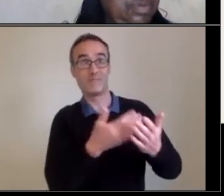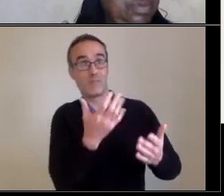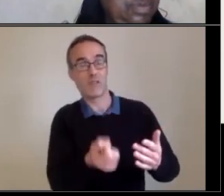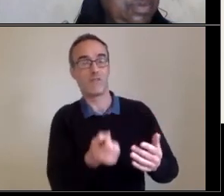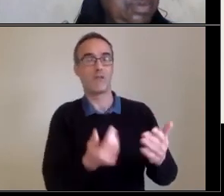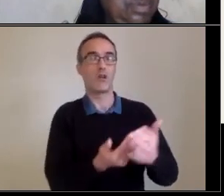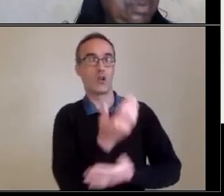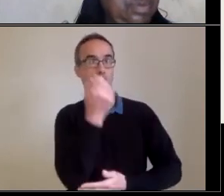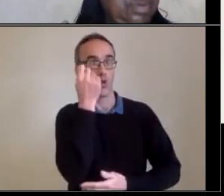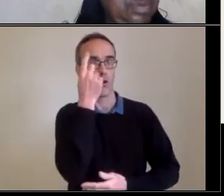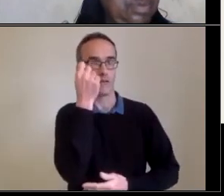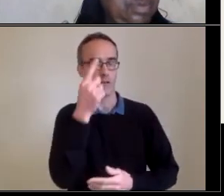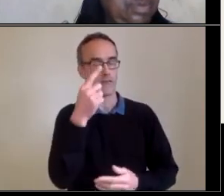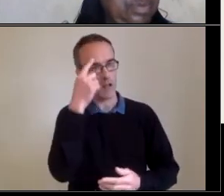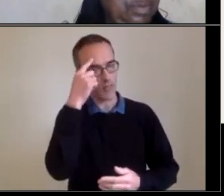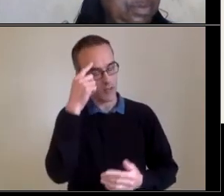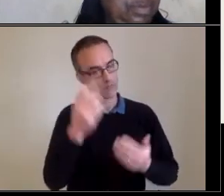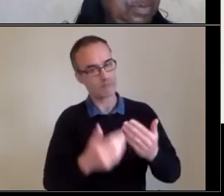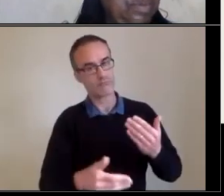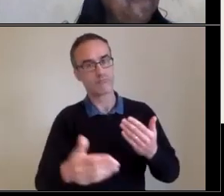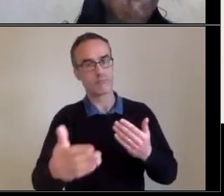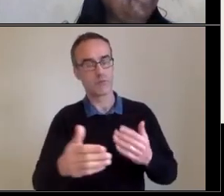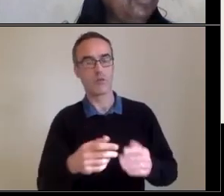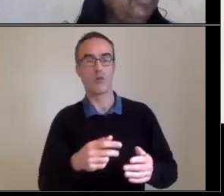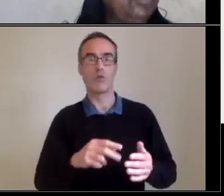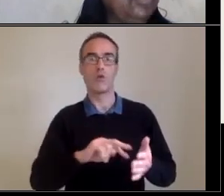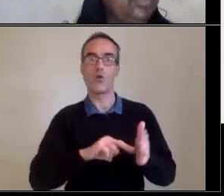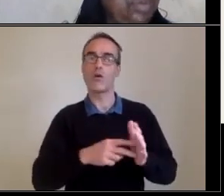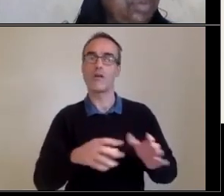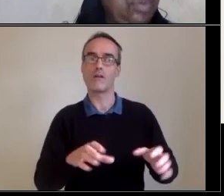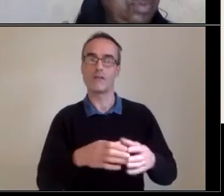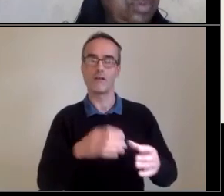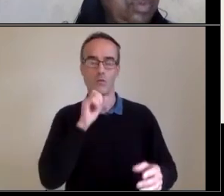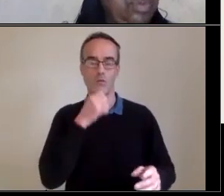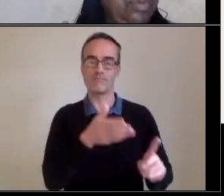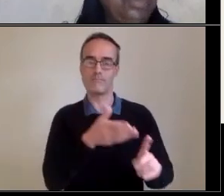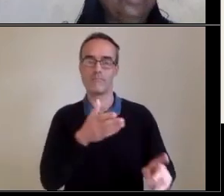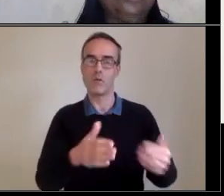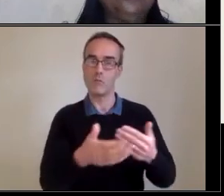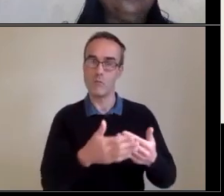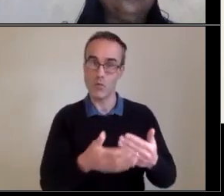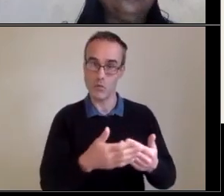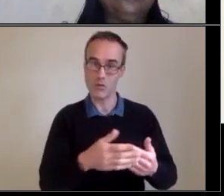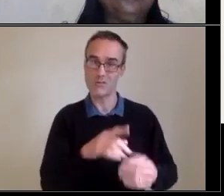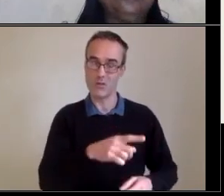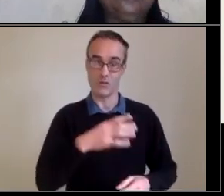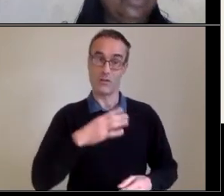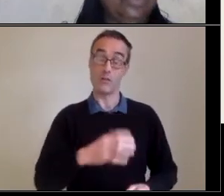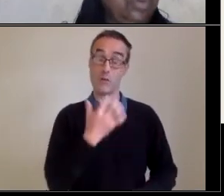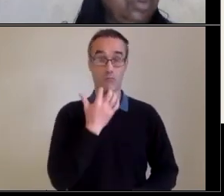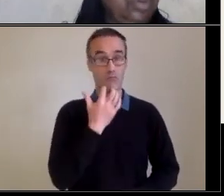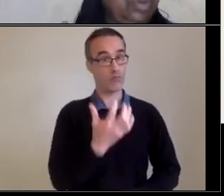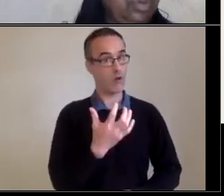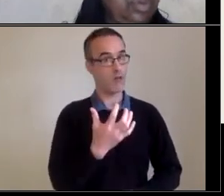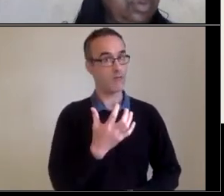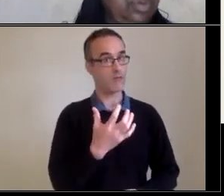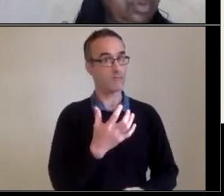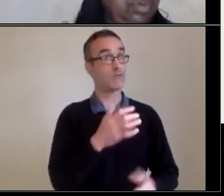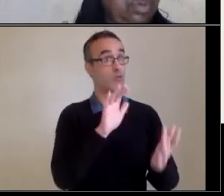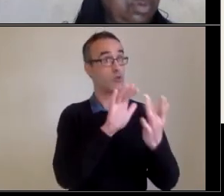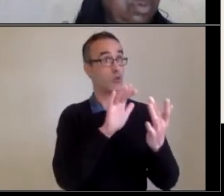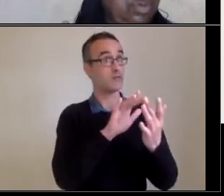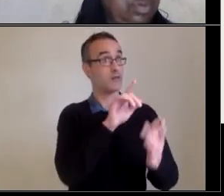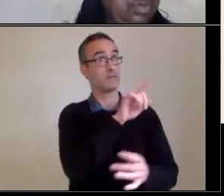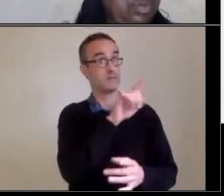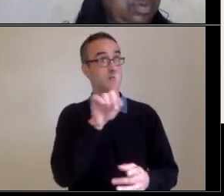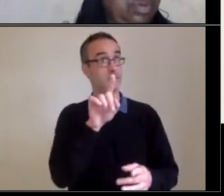So I think some of it is having the courage to speak up and to reach out to individuals and to